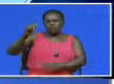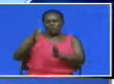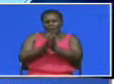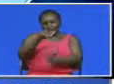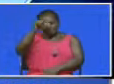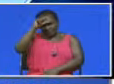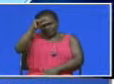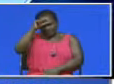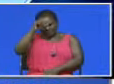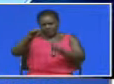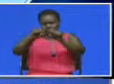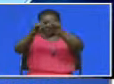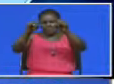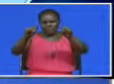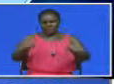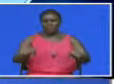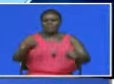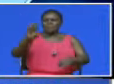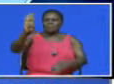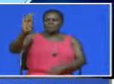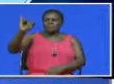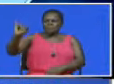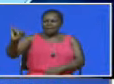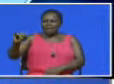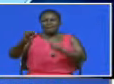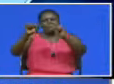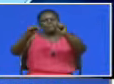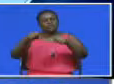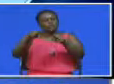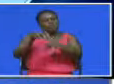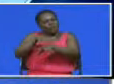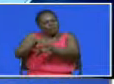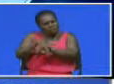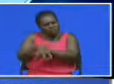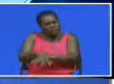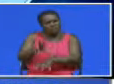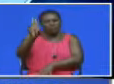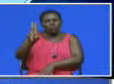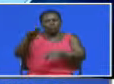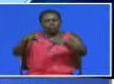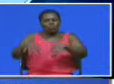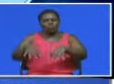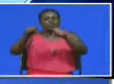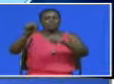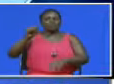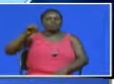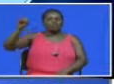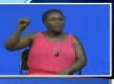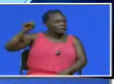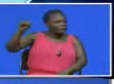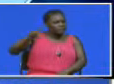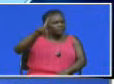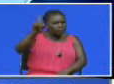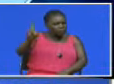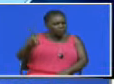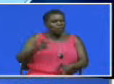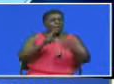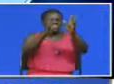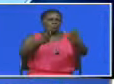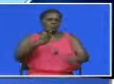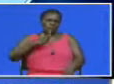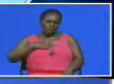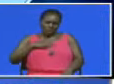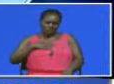governance structure. But how is the BBI referendum likely to influence the Kenyatta succession politics? Our political affairs reporter Murimi